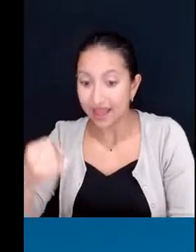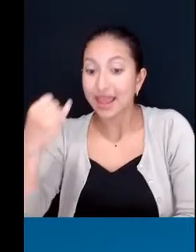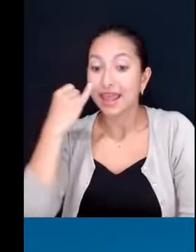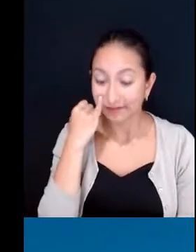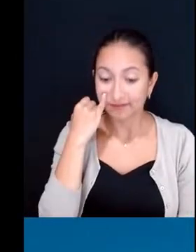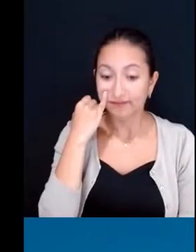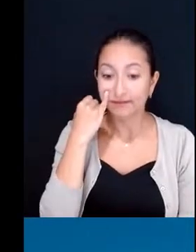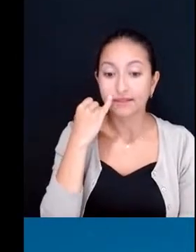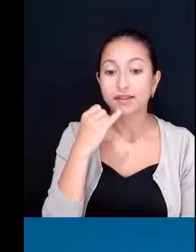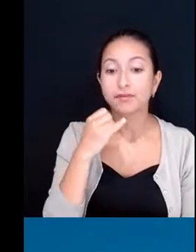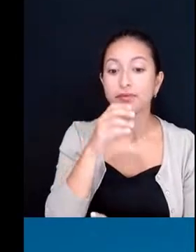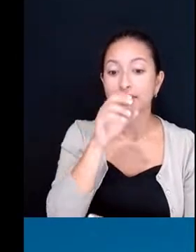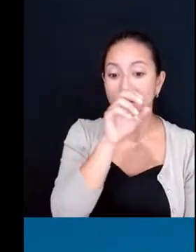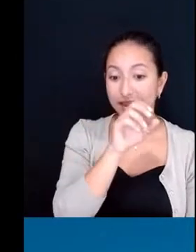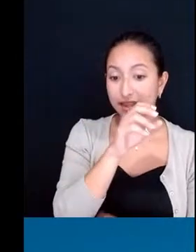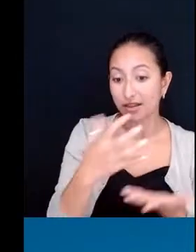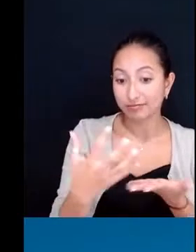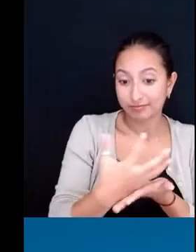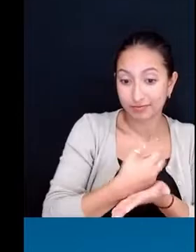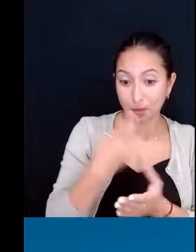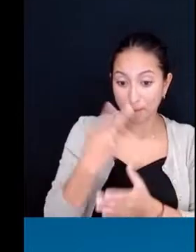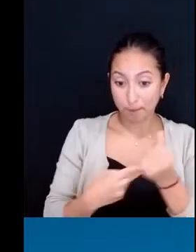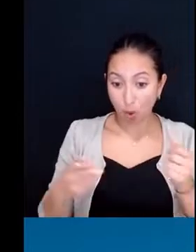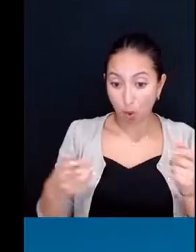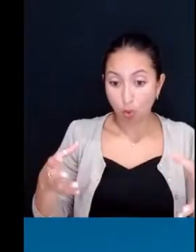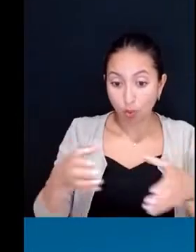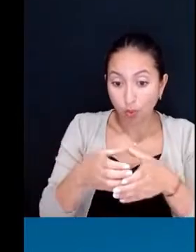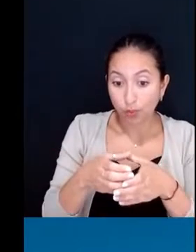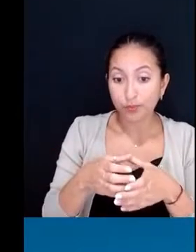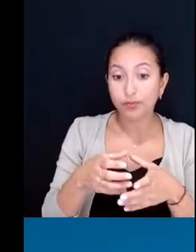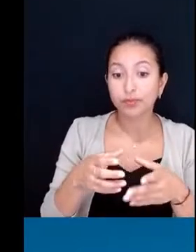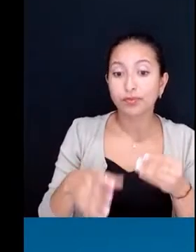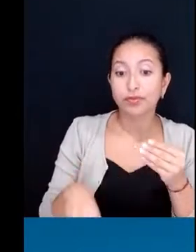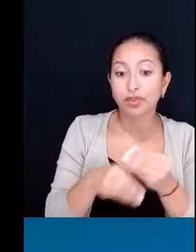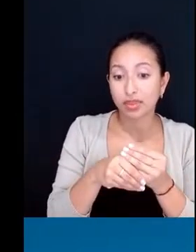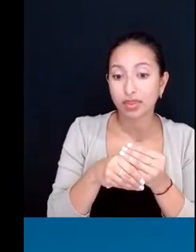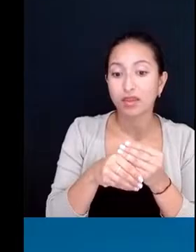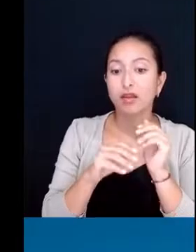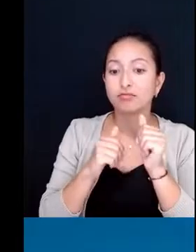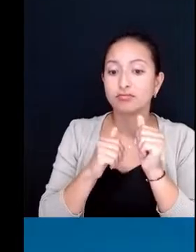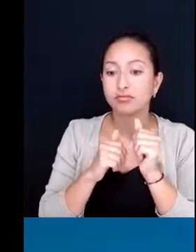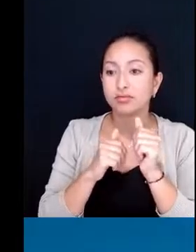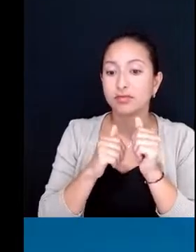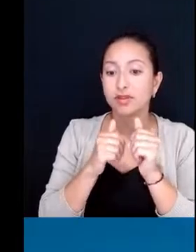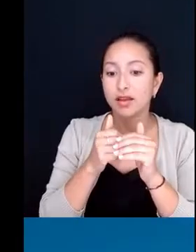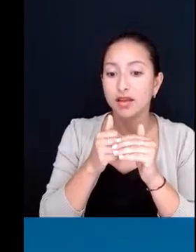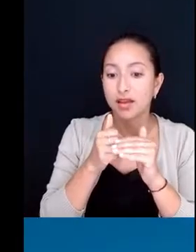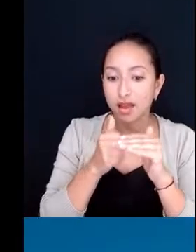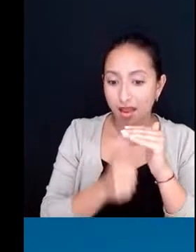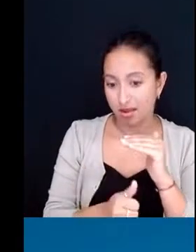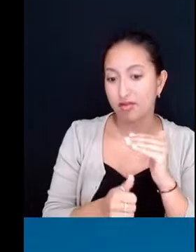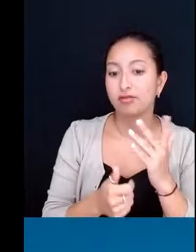Social Security benefits in combination with a person's other income falls below the SSI